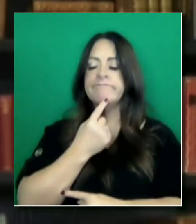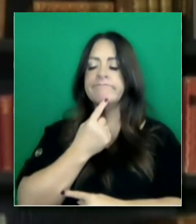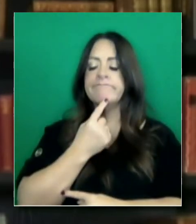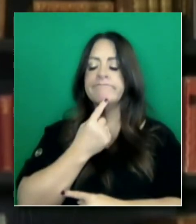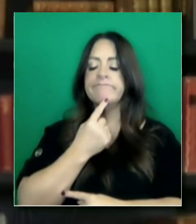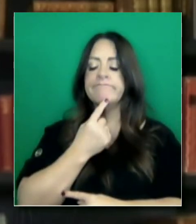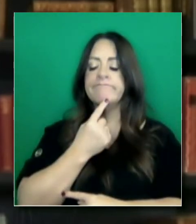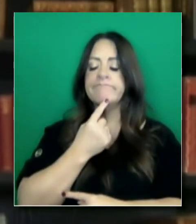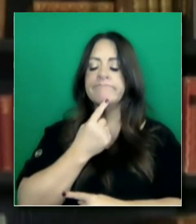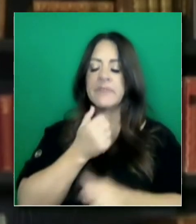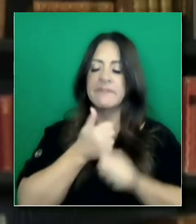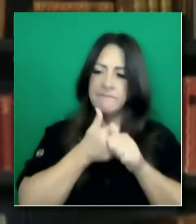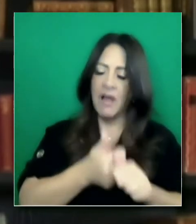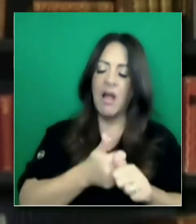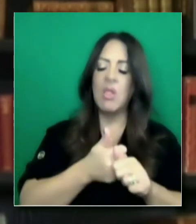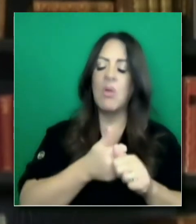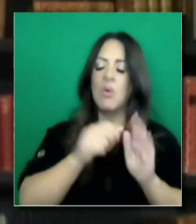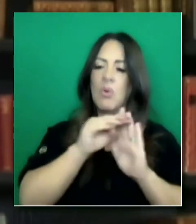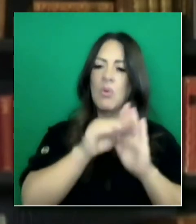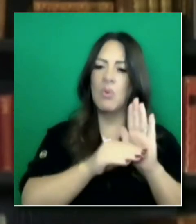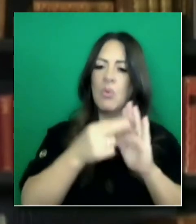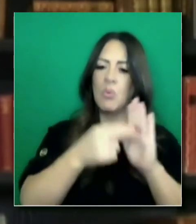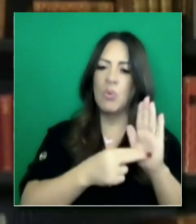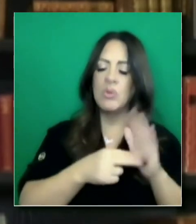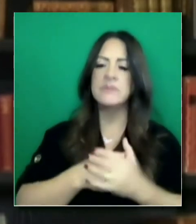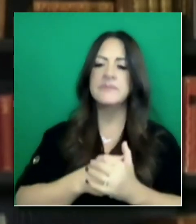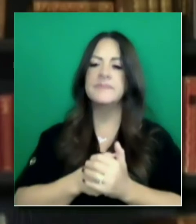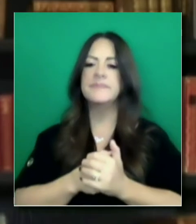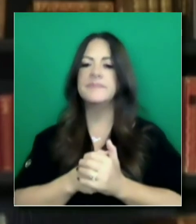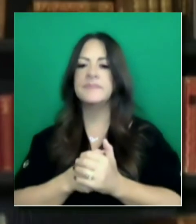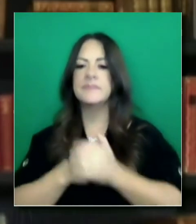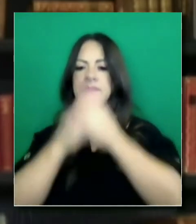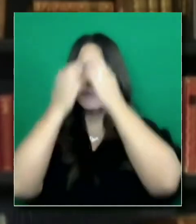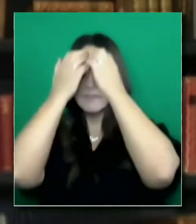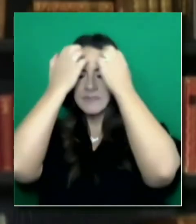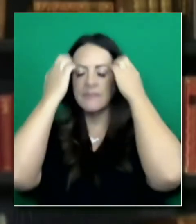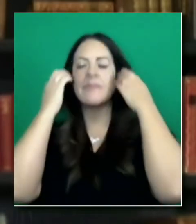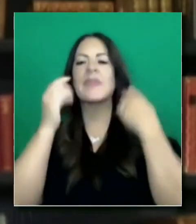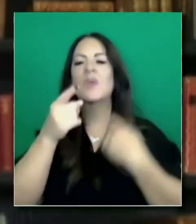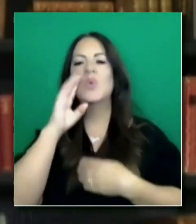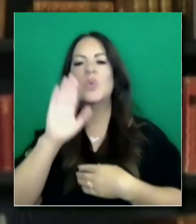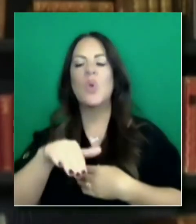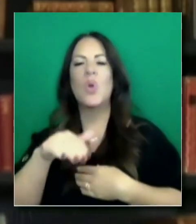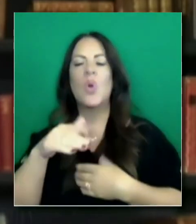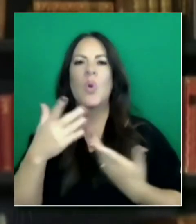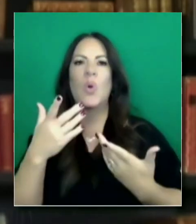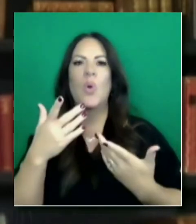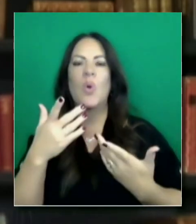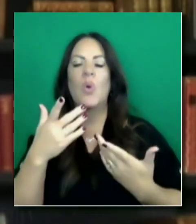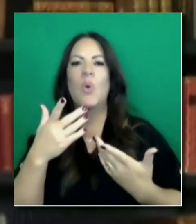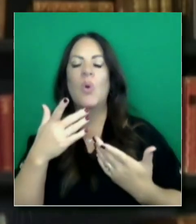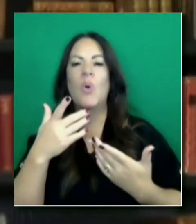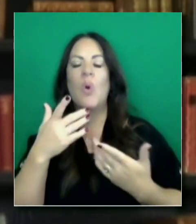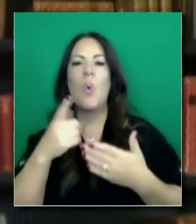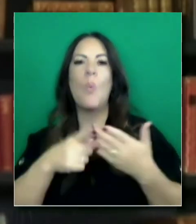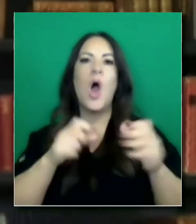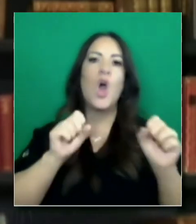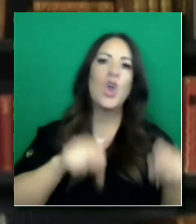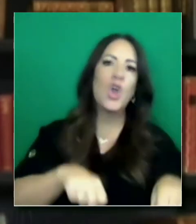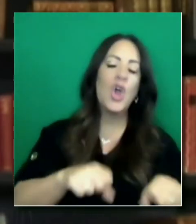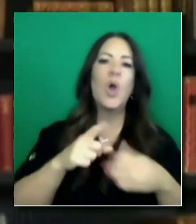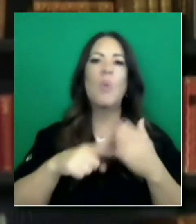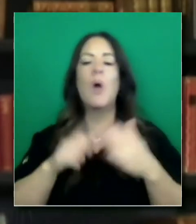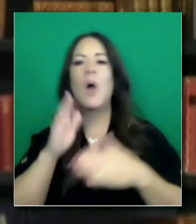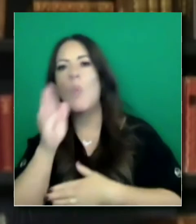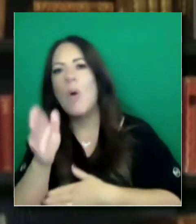our line of work, unlike baseball, you don't get credit for saves, meaning we don't talk about what could have otherwise been. We just talk about what